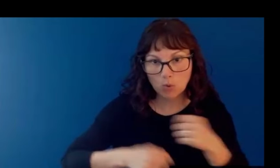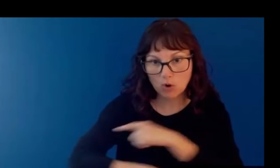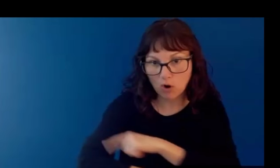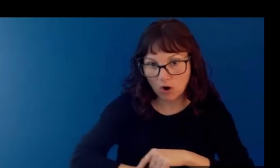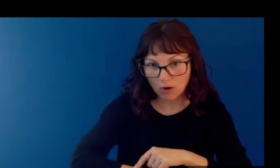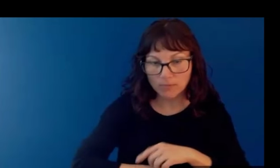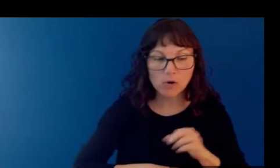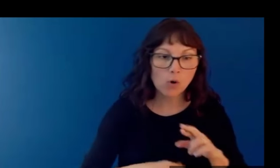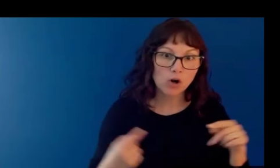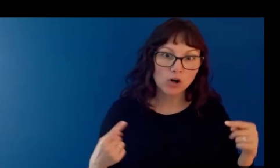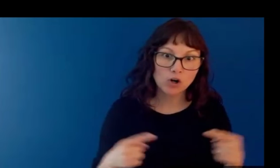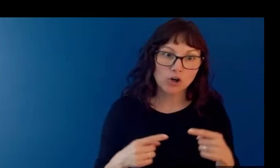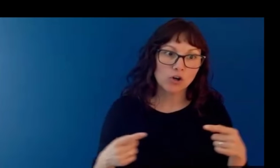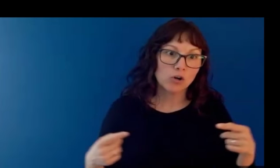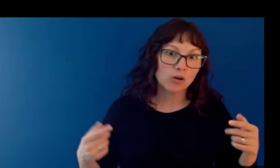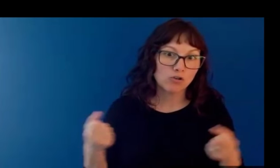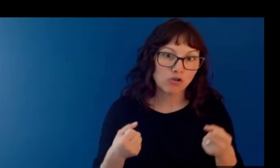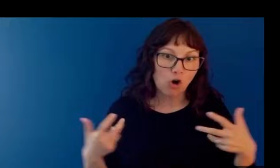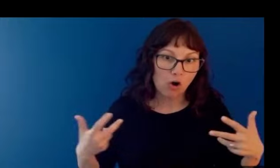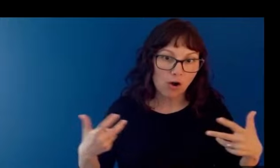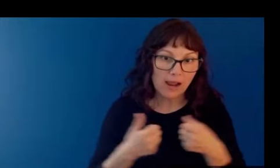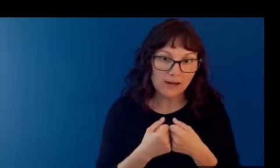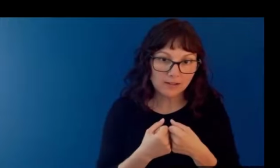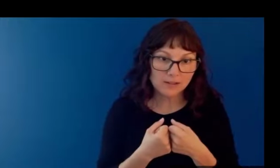They were injured in a car accident,